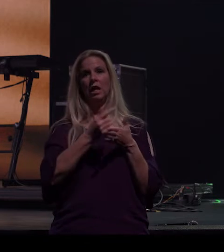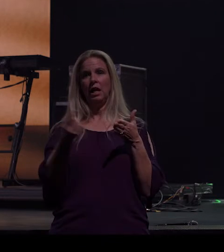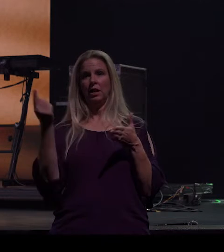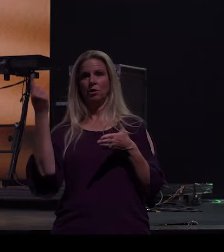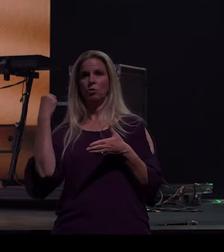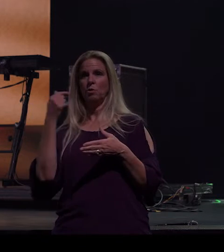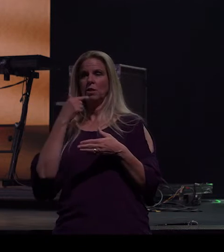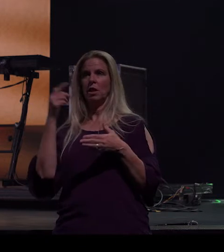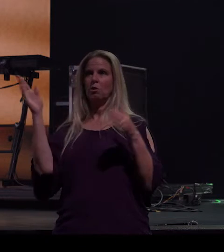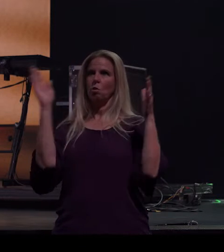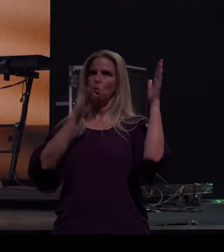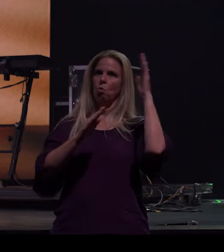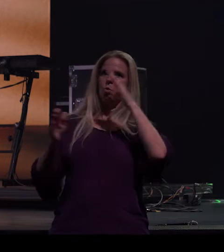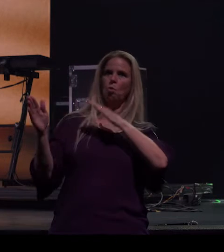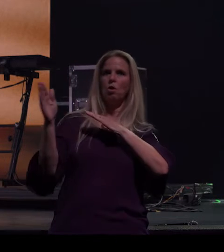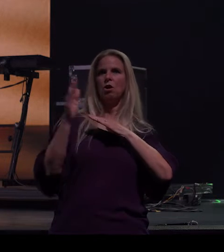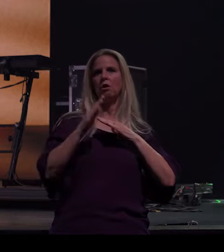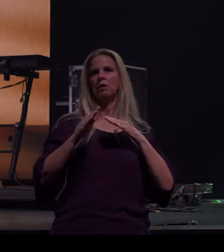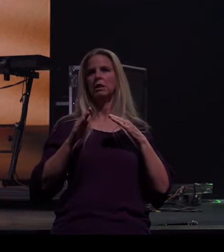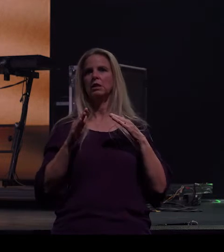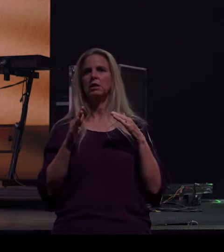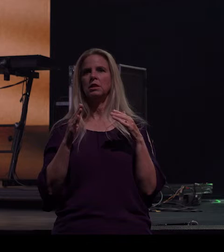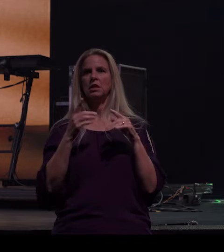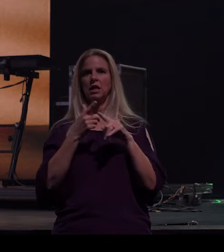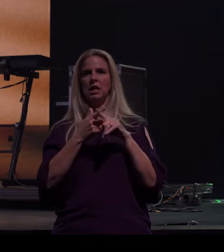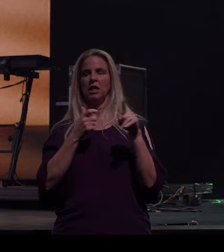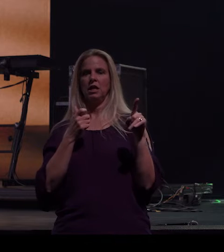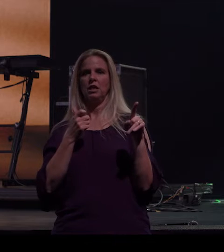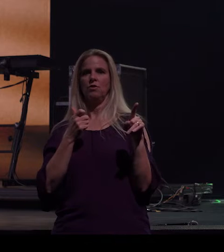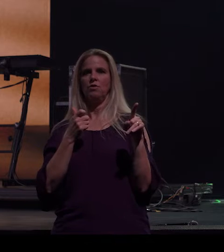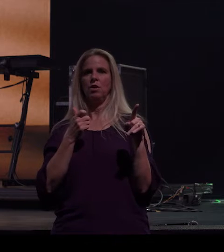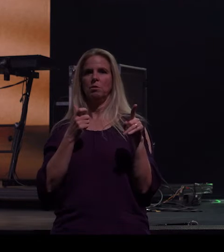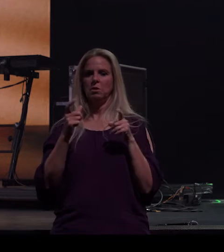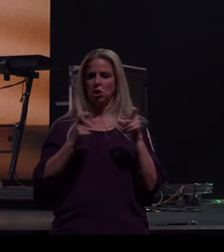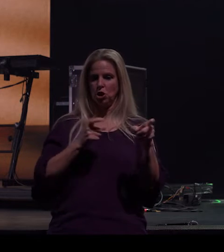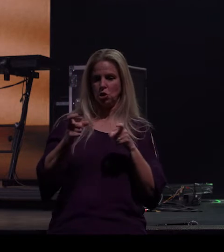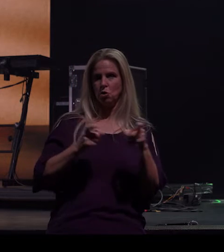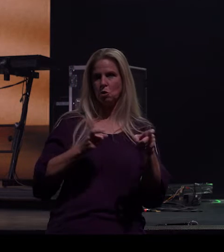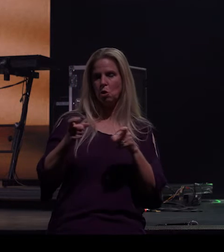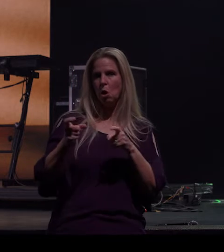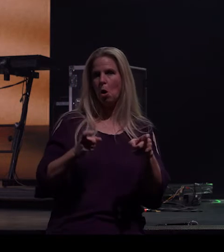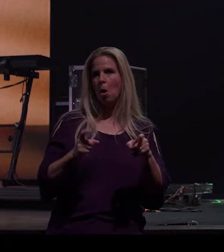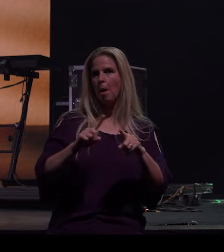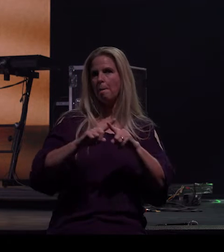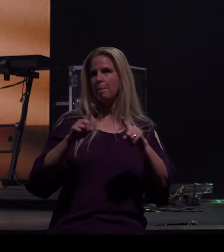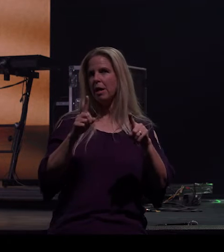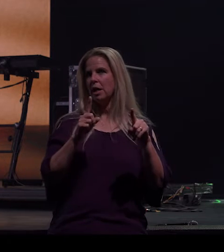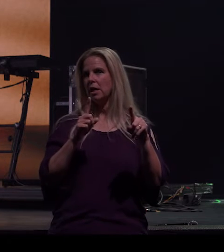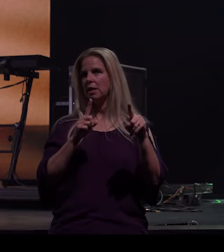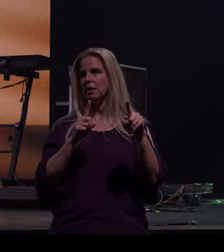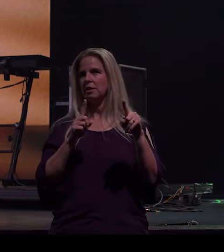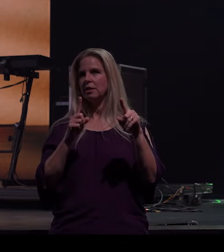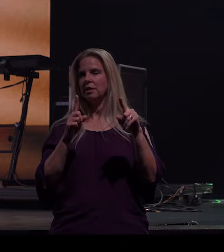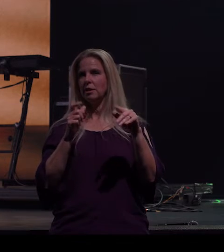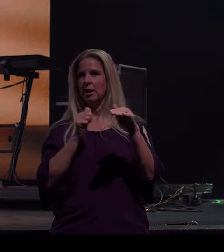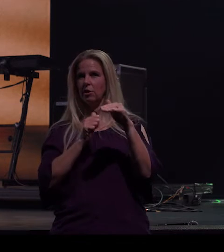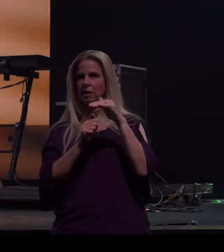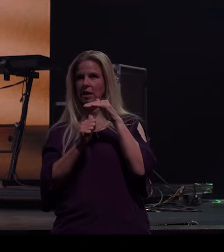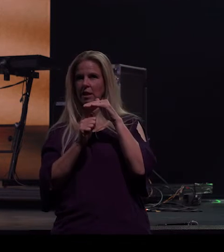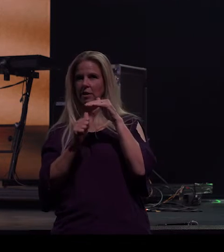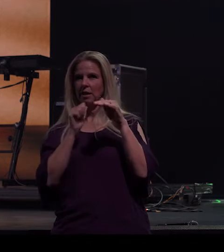of control. And the more you want control, the more you'll shake with anxiety. But underneath the idea of not asking for